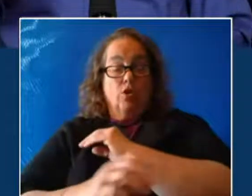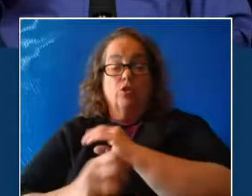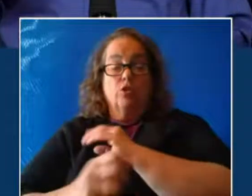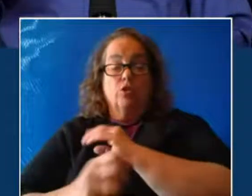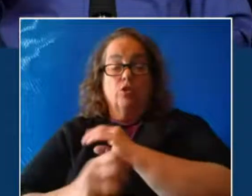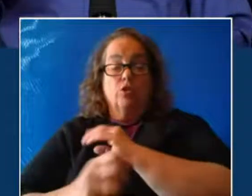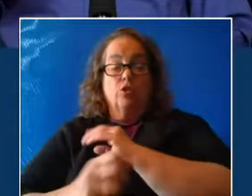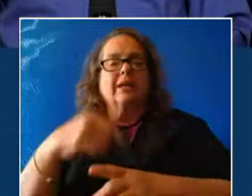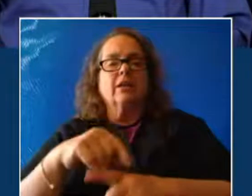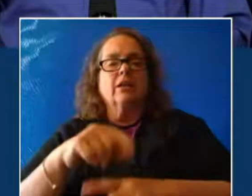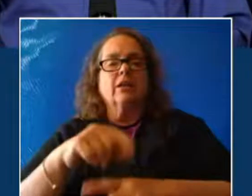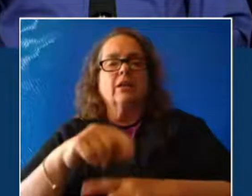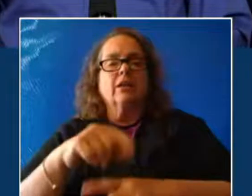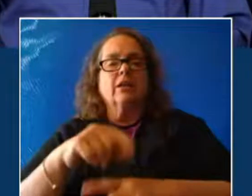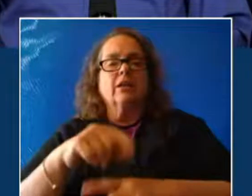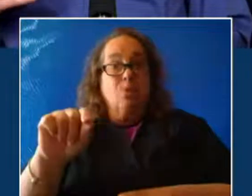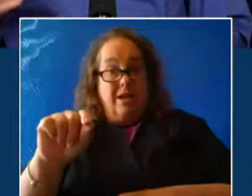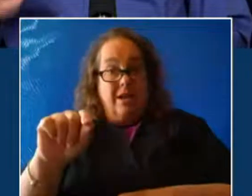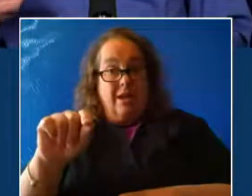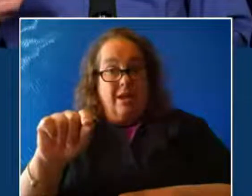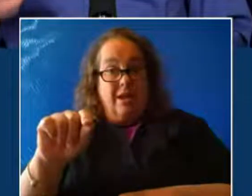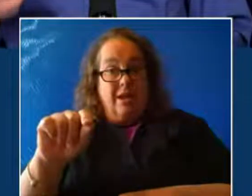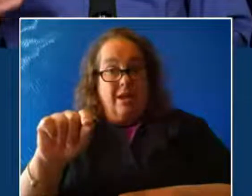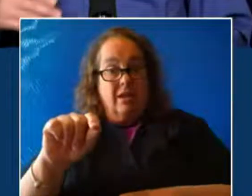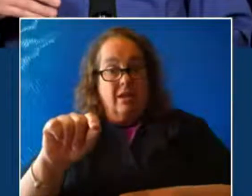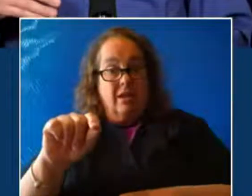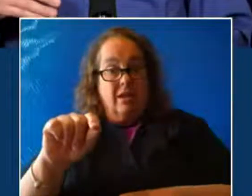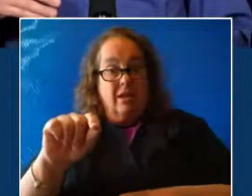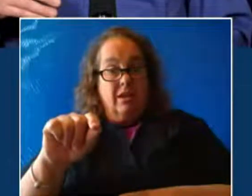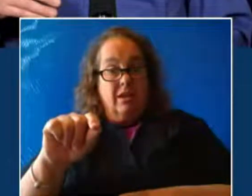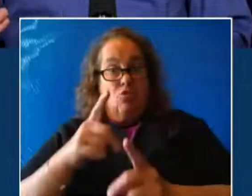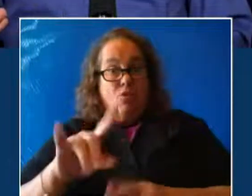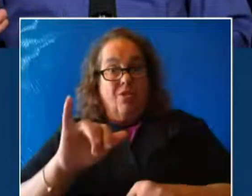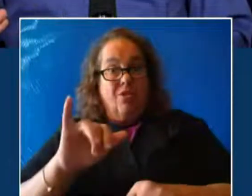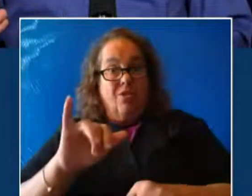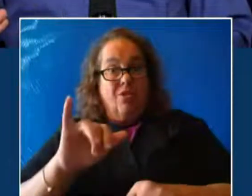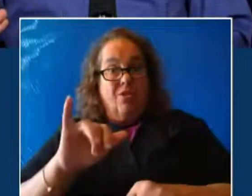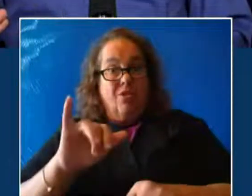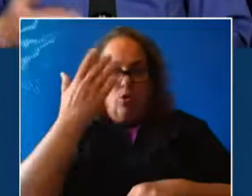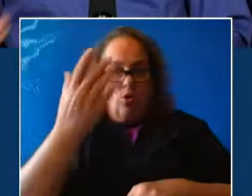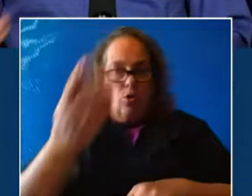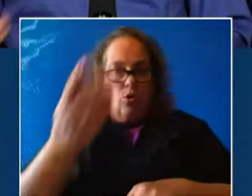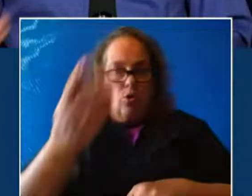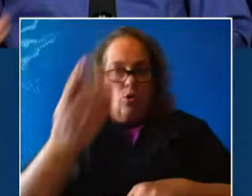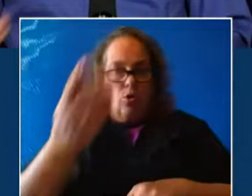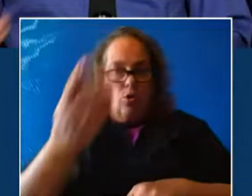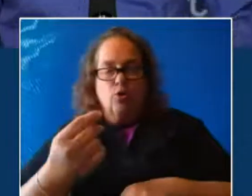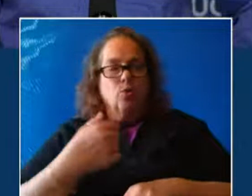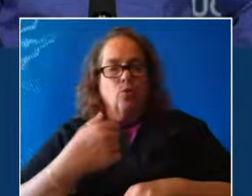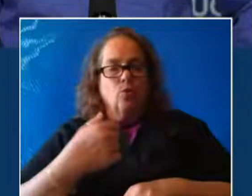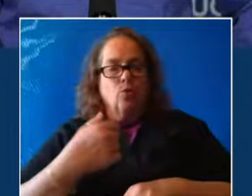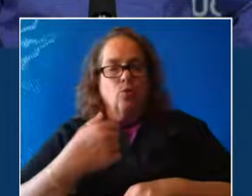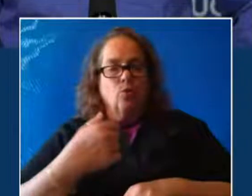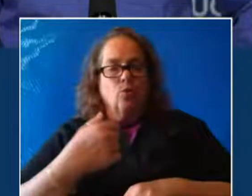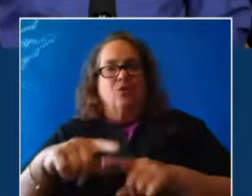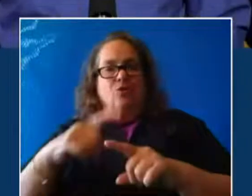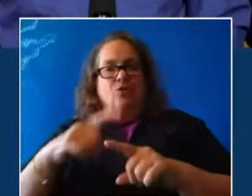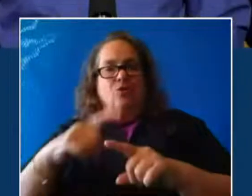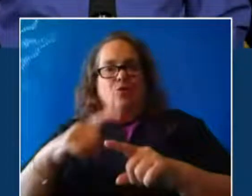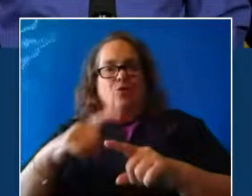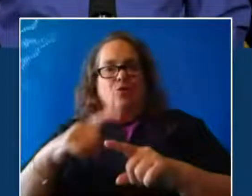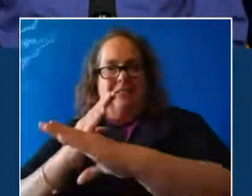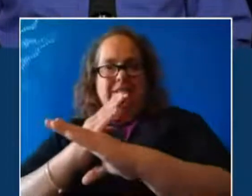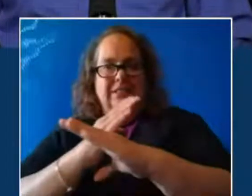2020 was a time of great uncertainty, and steps had to be taken to minimize the spread of what was really